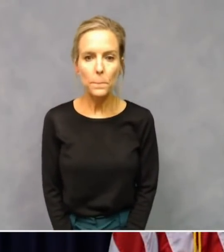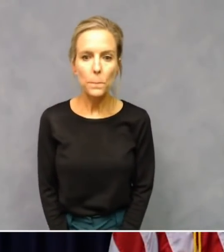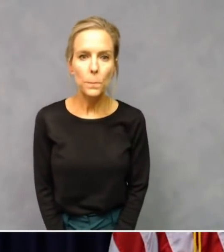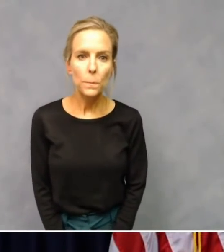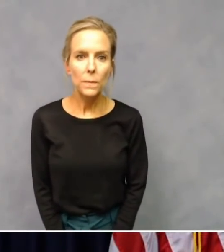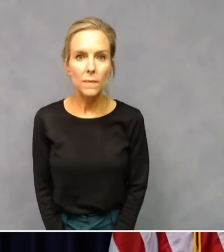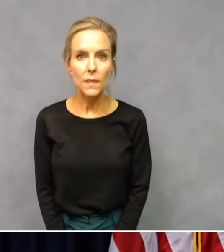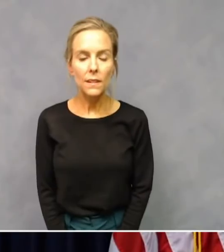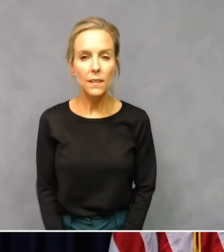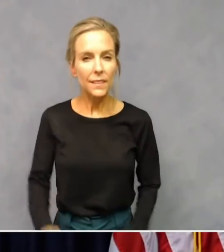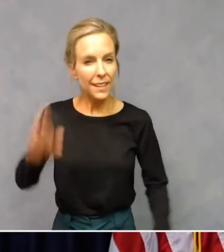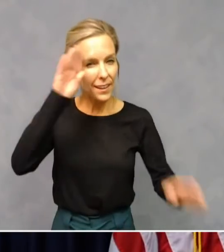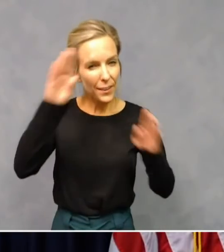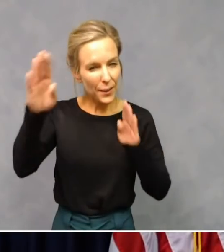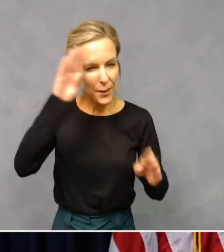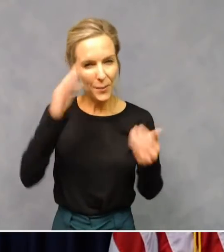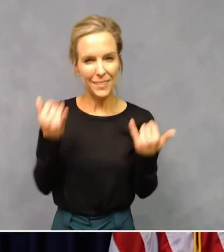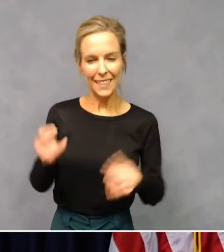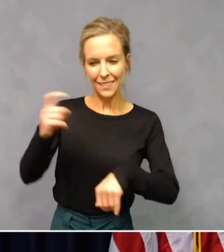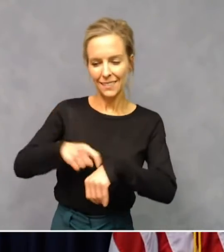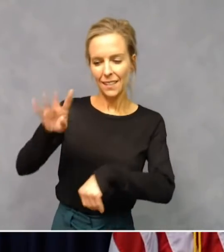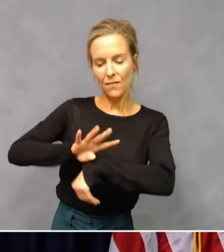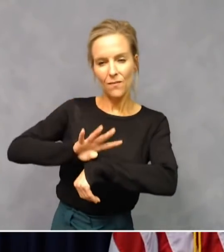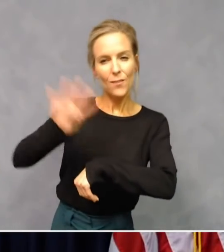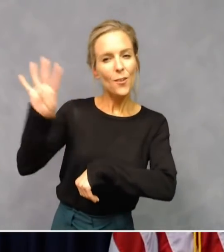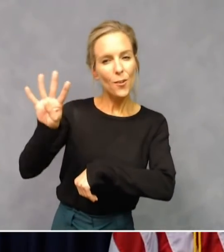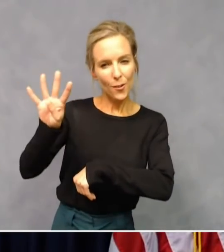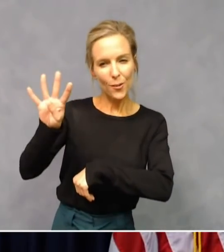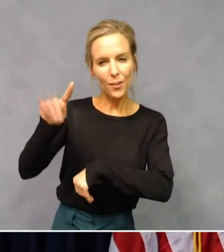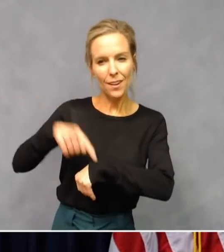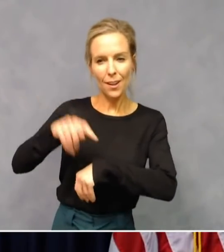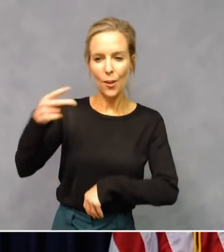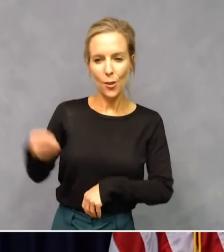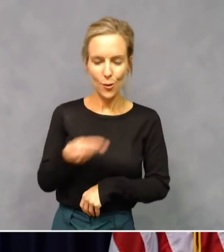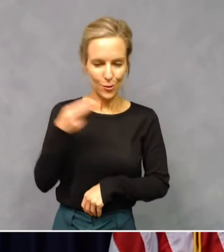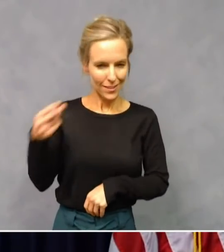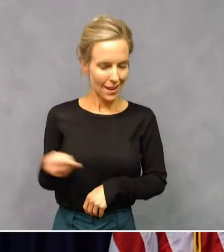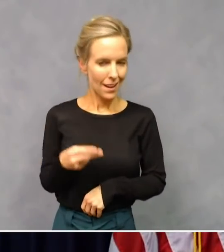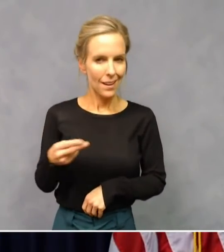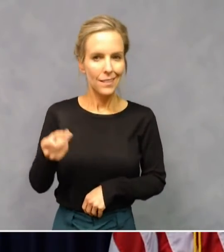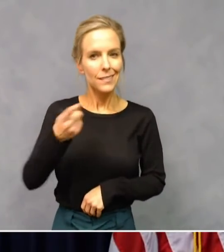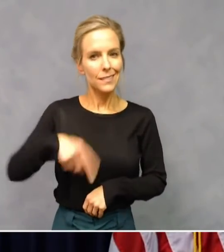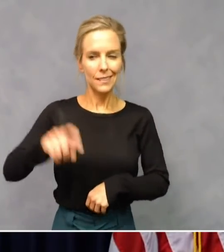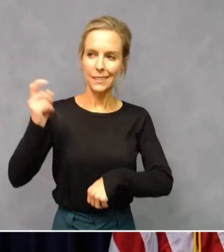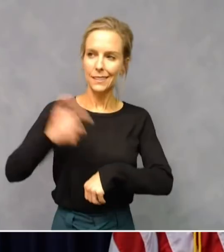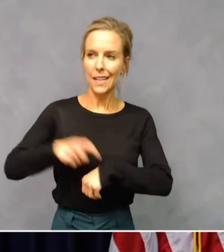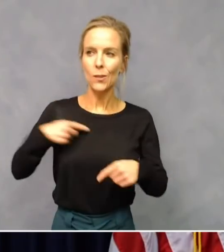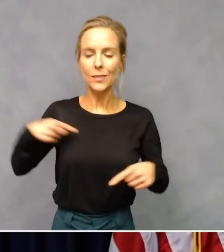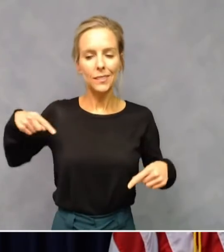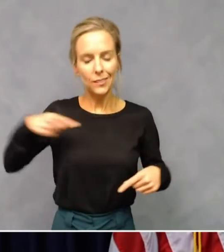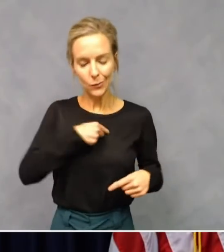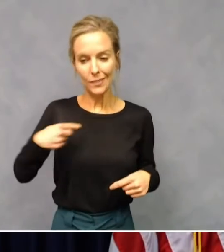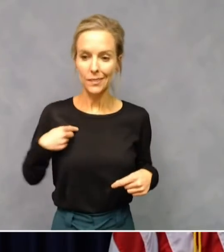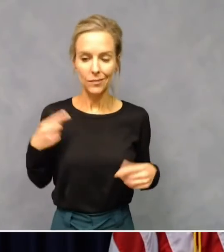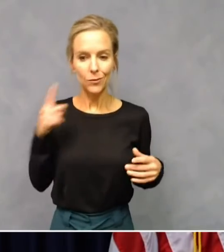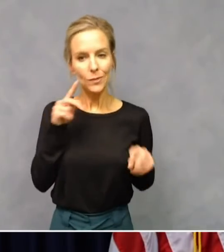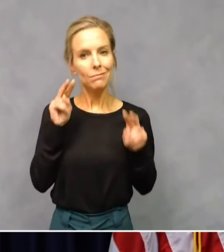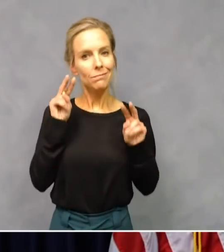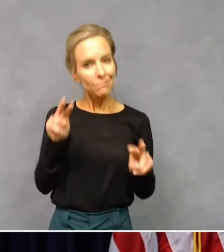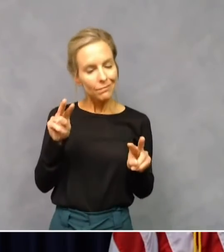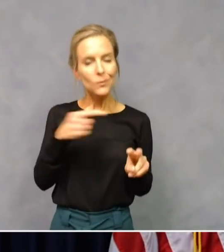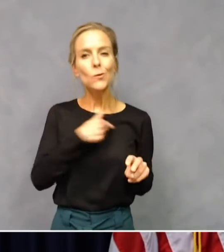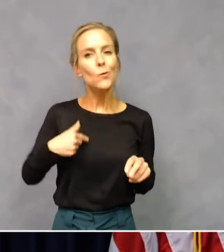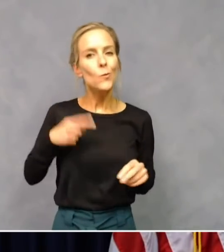Hey, everybody, it's 4 o'clock on Thursday, time we get together to remember that we're going to get through this. We're going to get